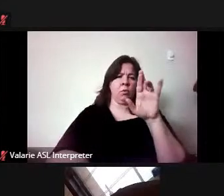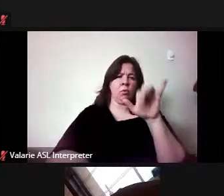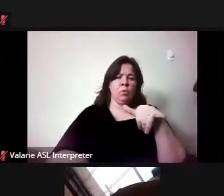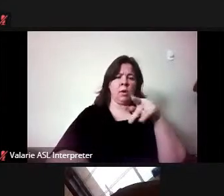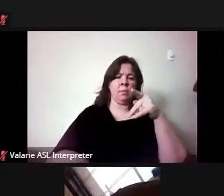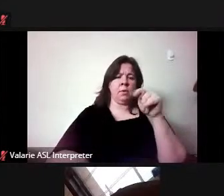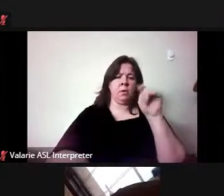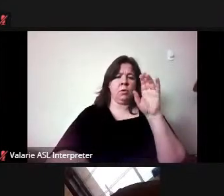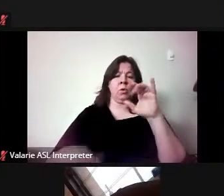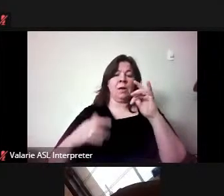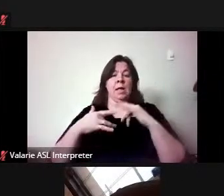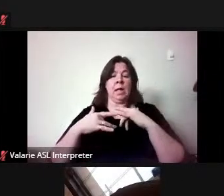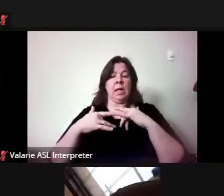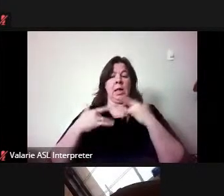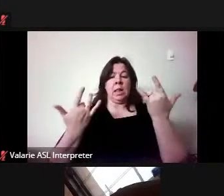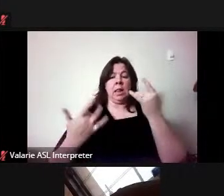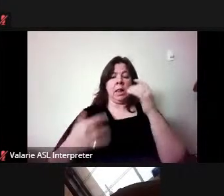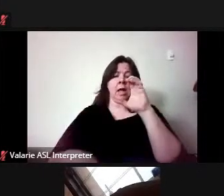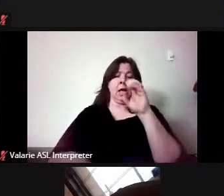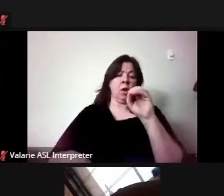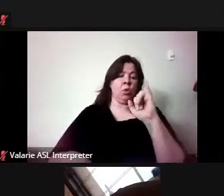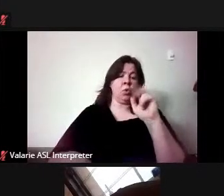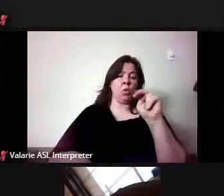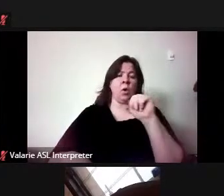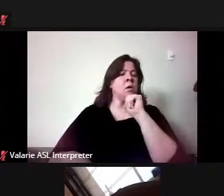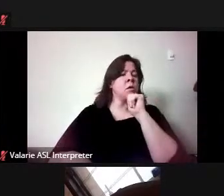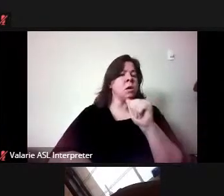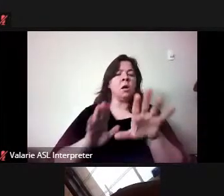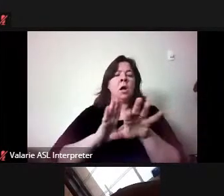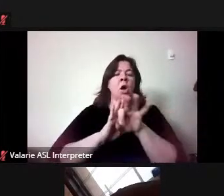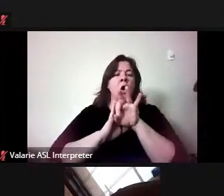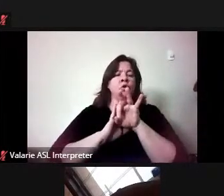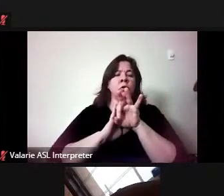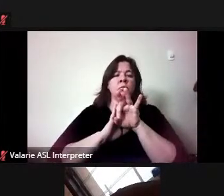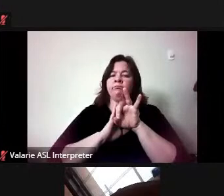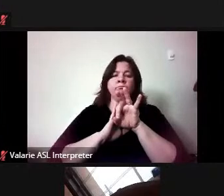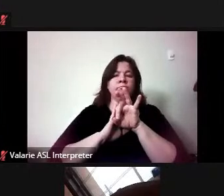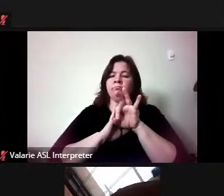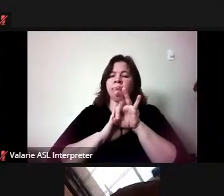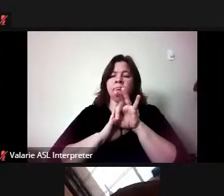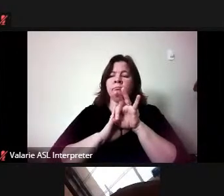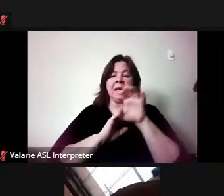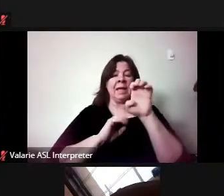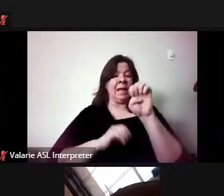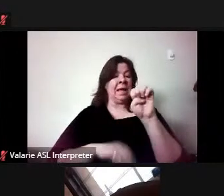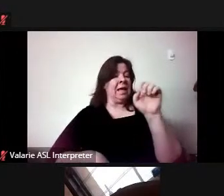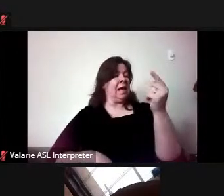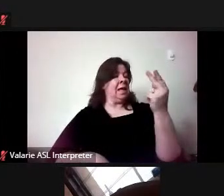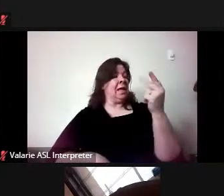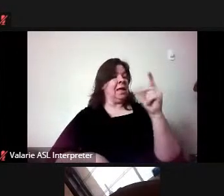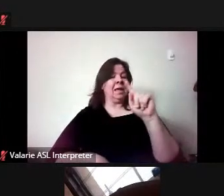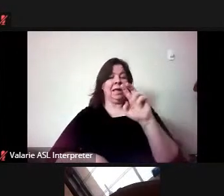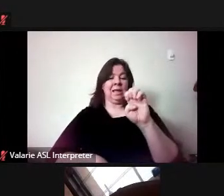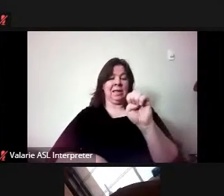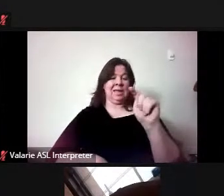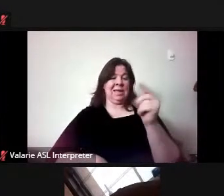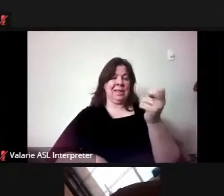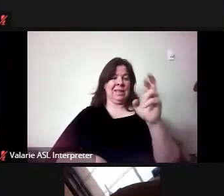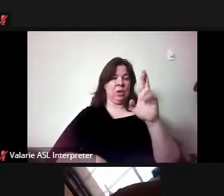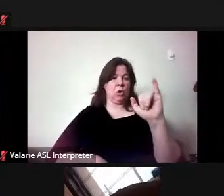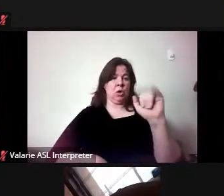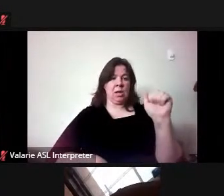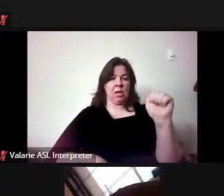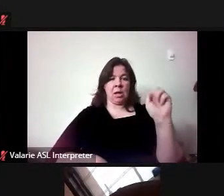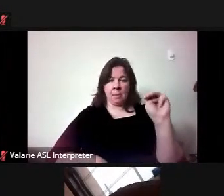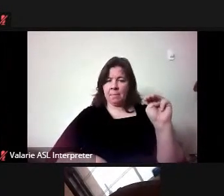that Litecoin is not an option to pay. I know for sure Ethereum and Bitcoin. I was sure Litecoin was as well. So I just